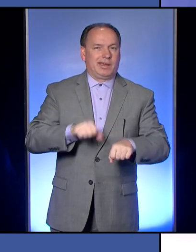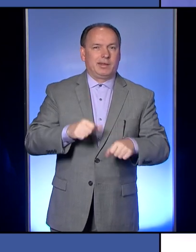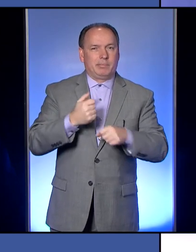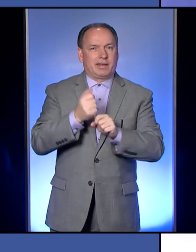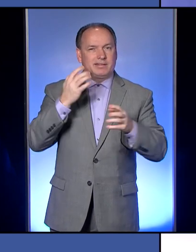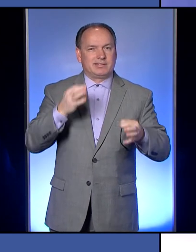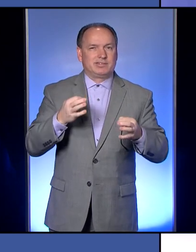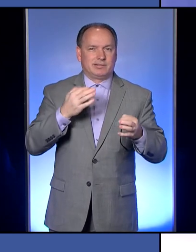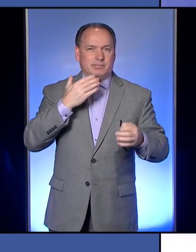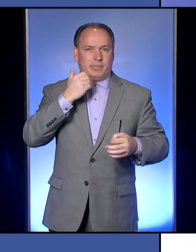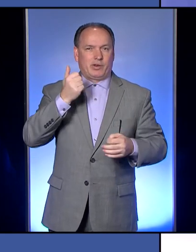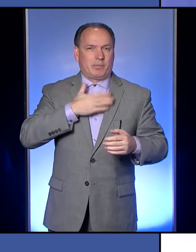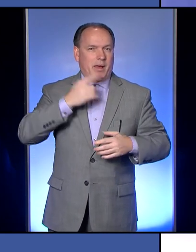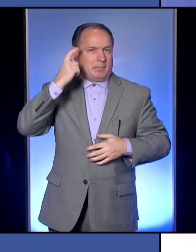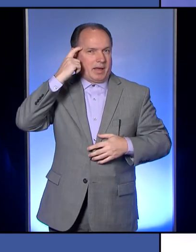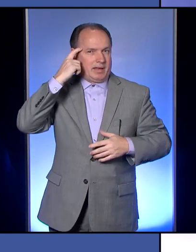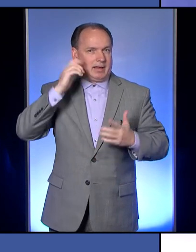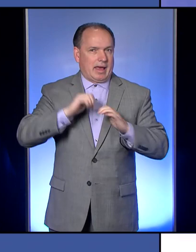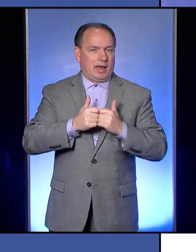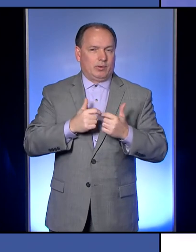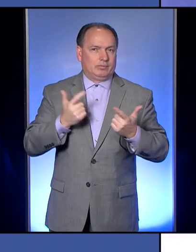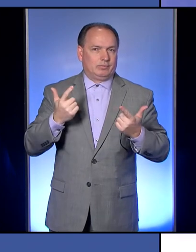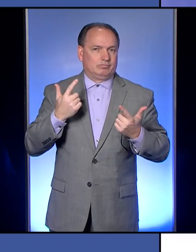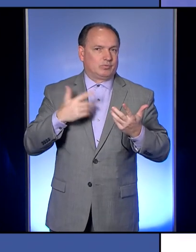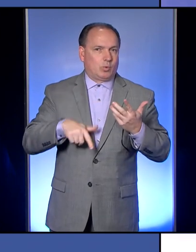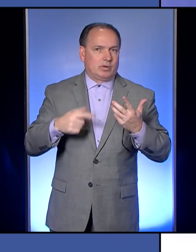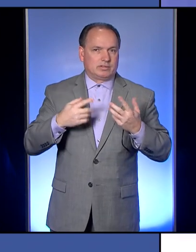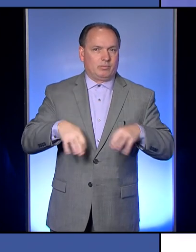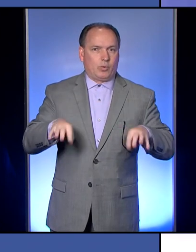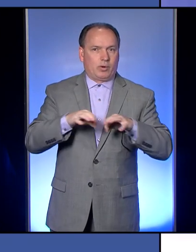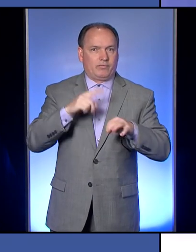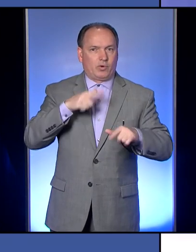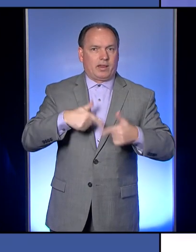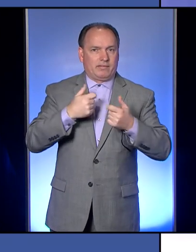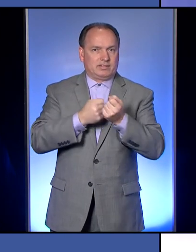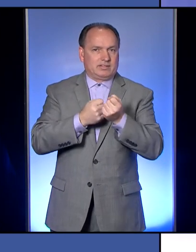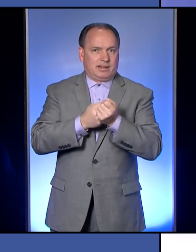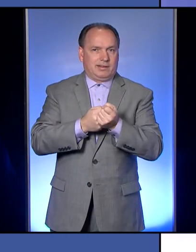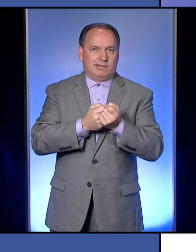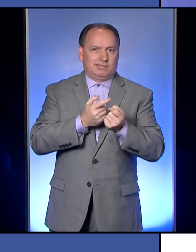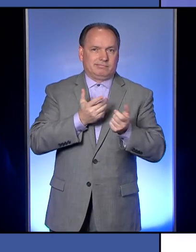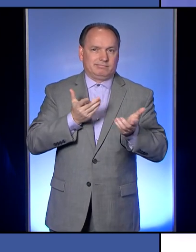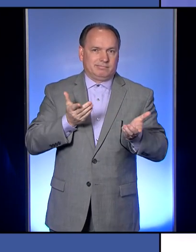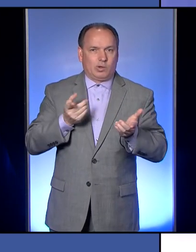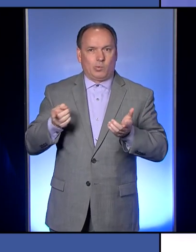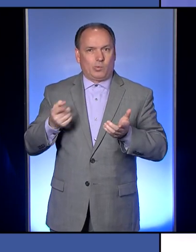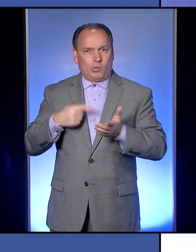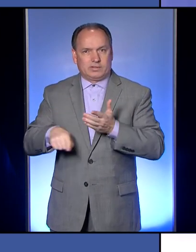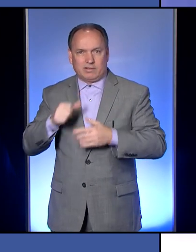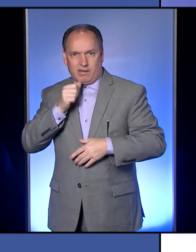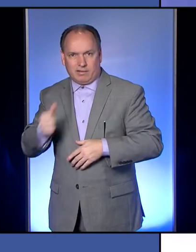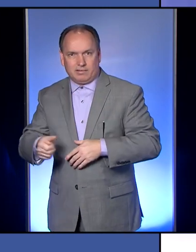decision in my mind as to what's important for life sustaining and what's not. Erie News Now.